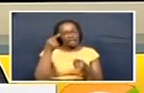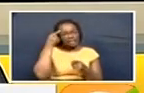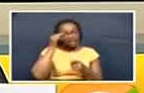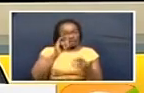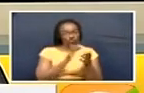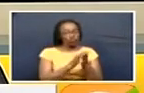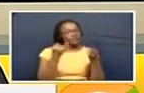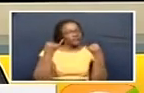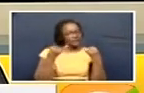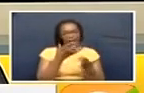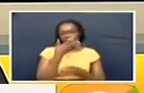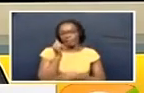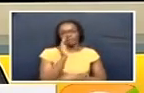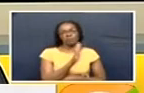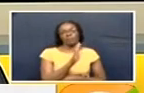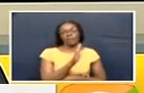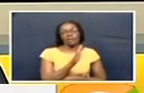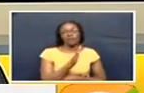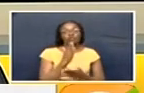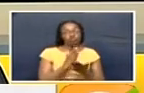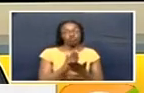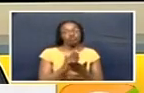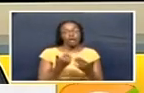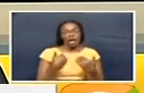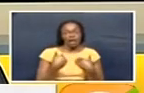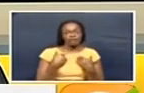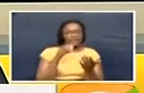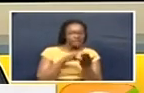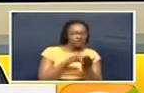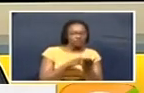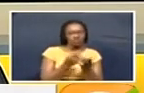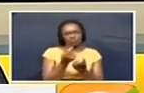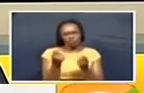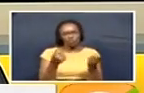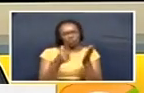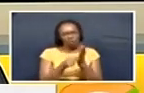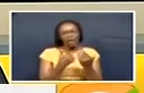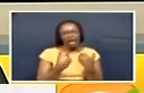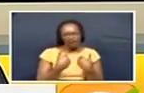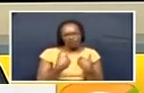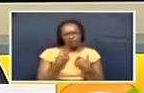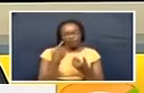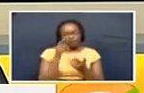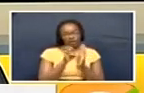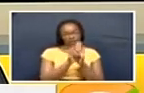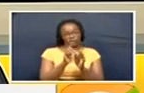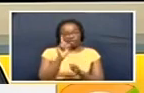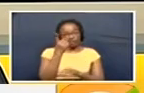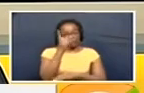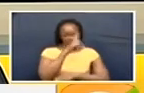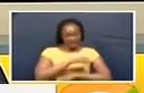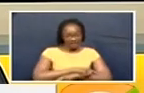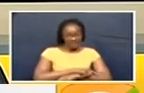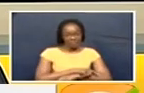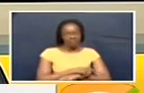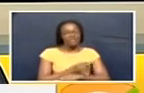that they could. Obviously, there were some issues in some places. For example, the first day, I mean, it was not